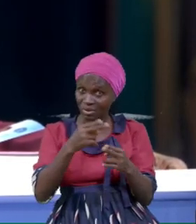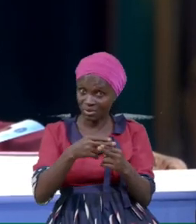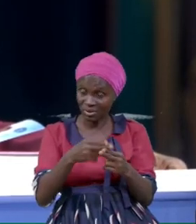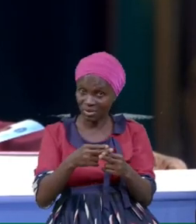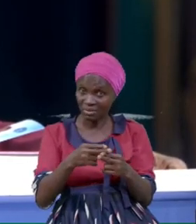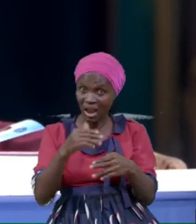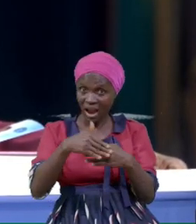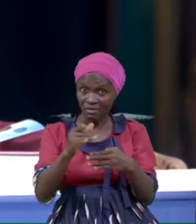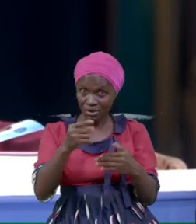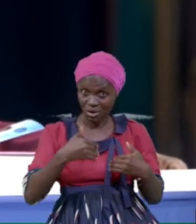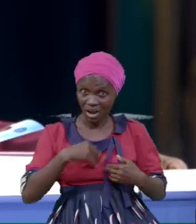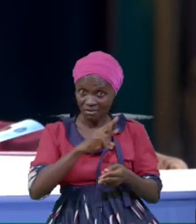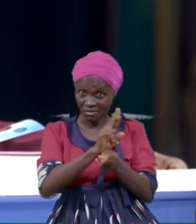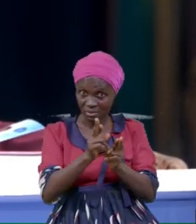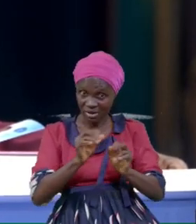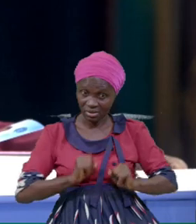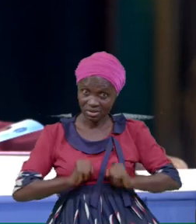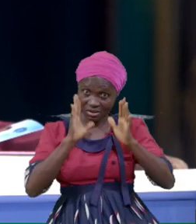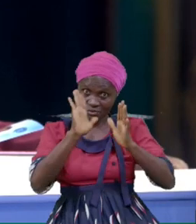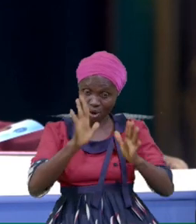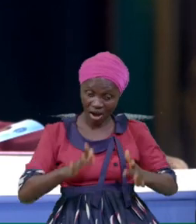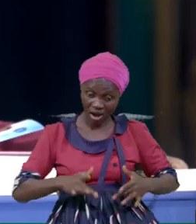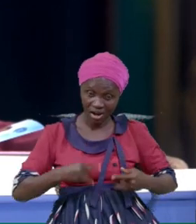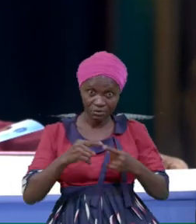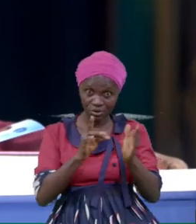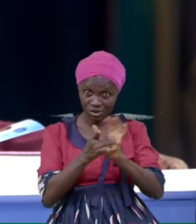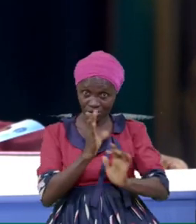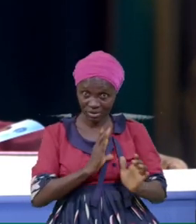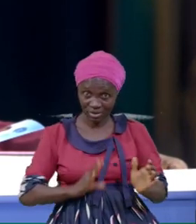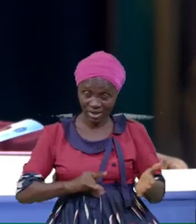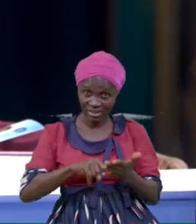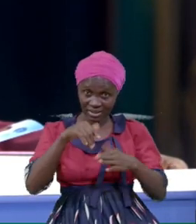come by your side.